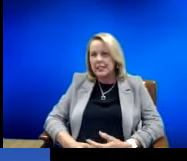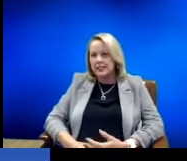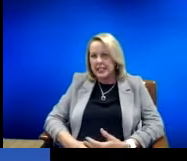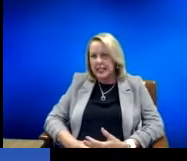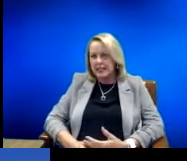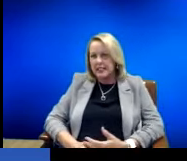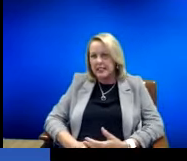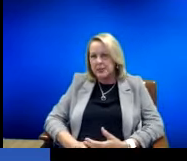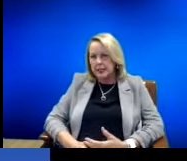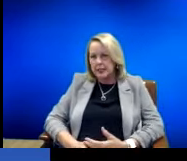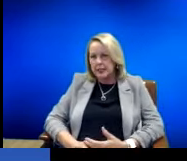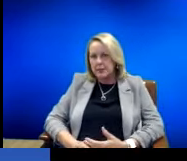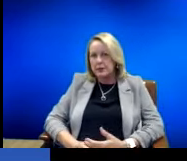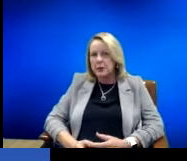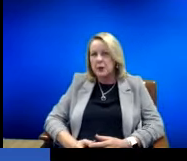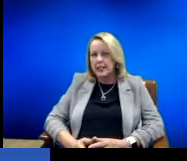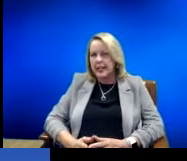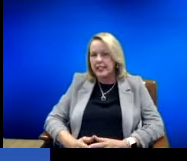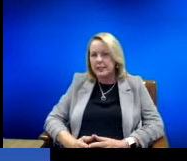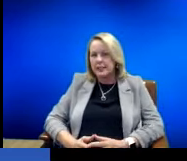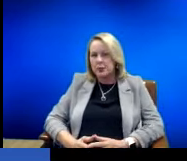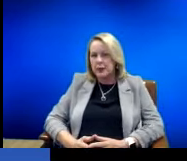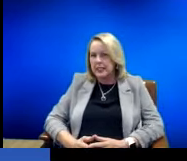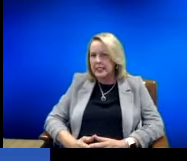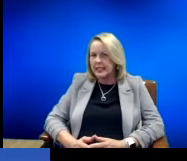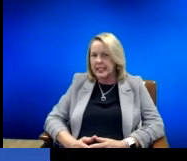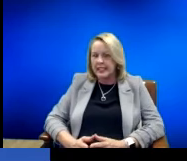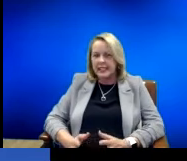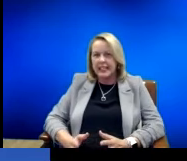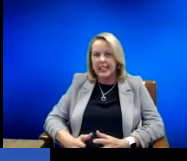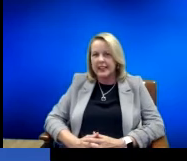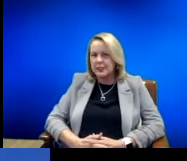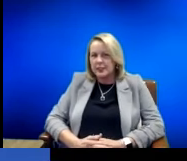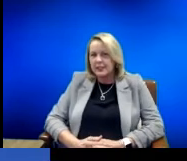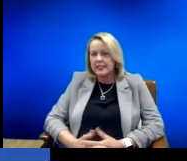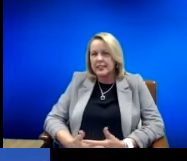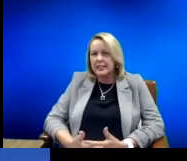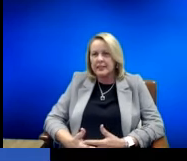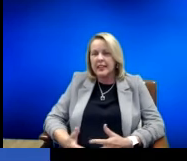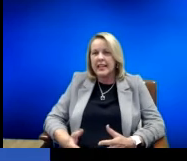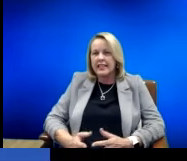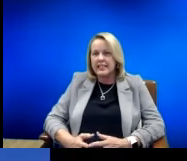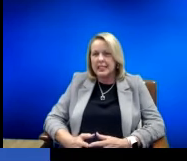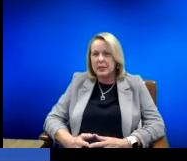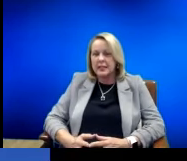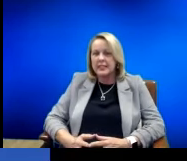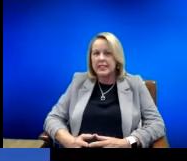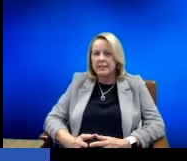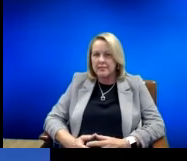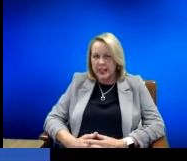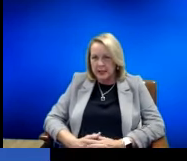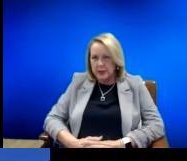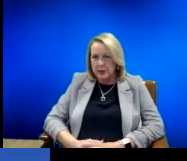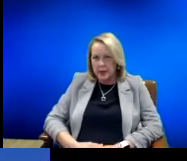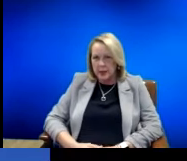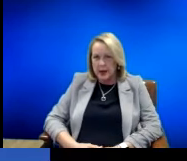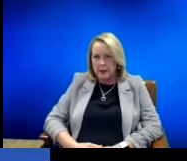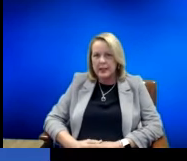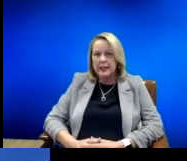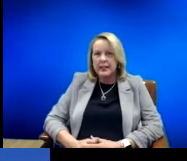experienced the onset of the disability before the age of 26, and the age limit is a